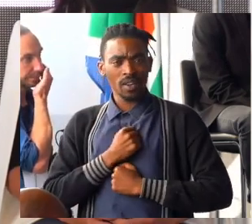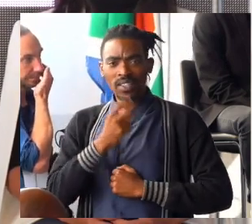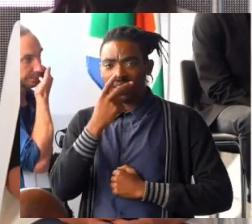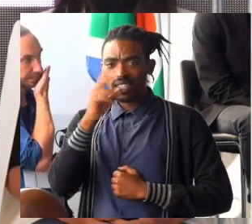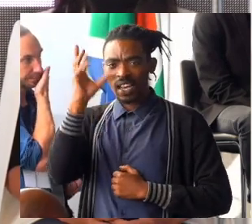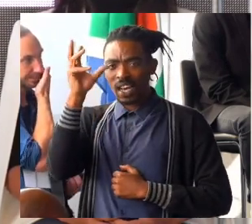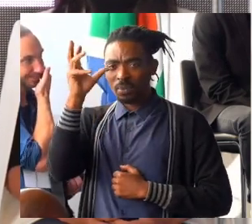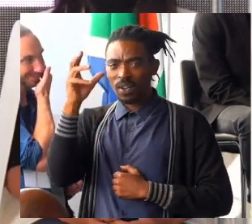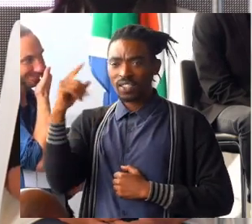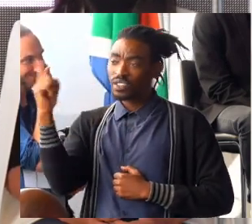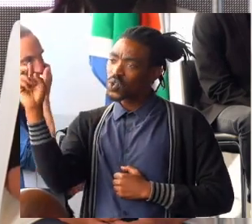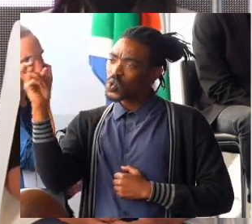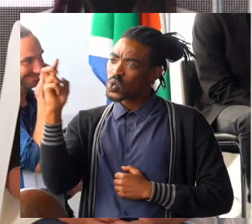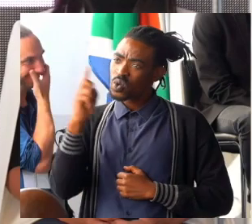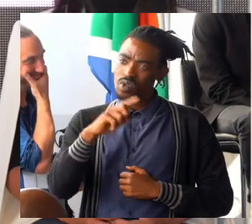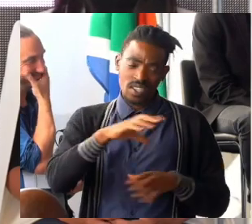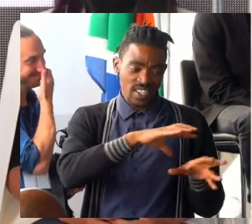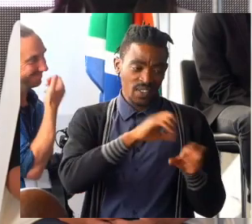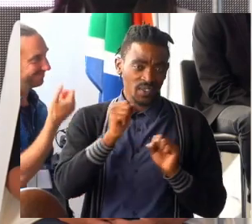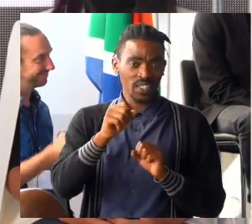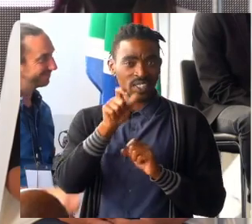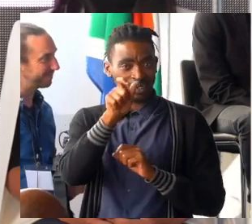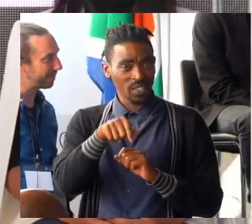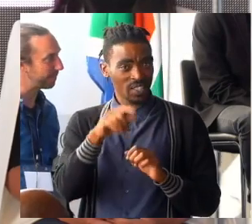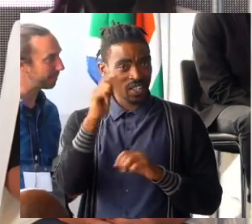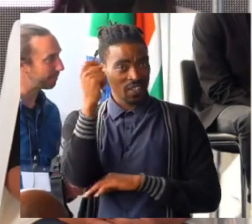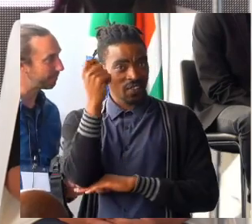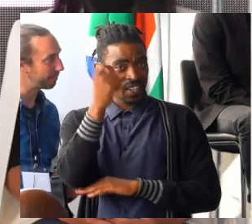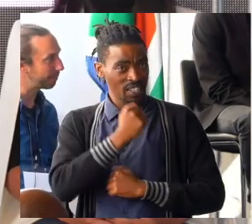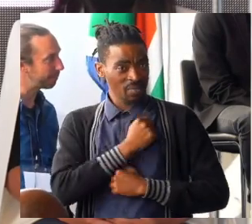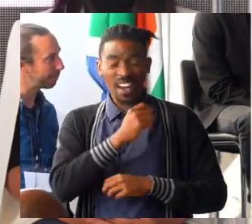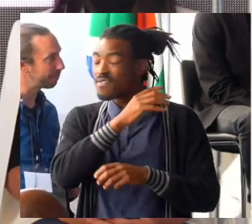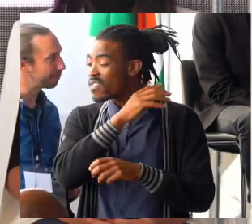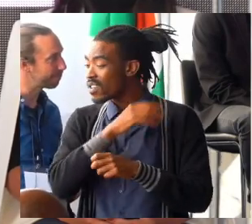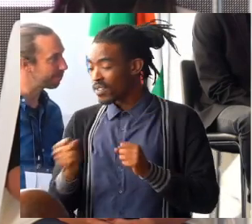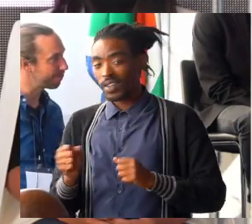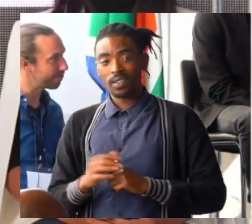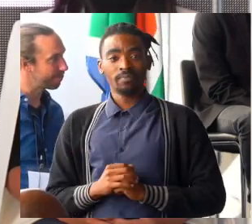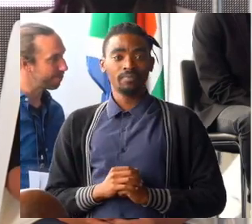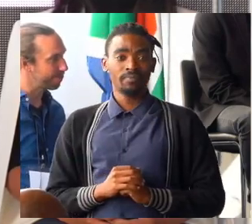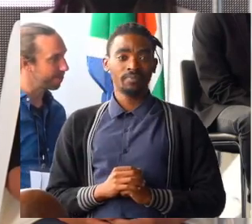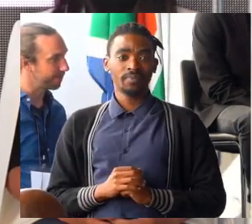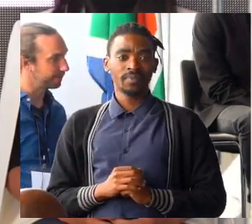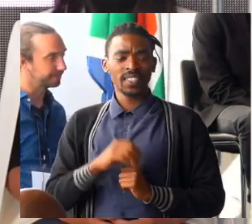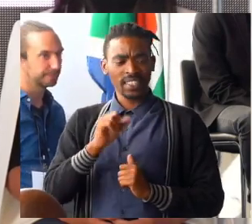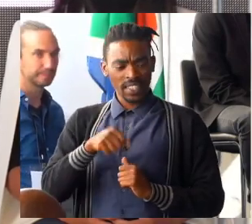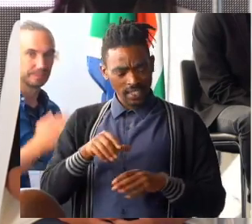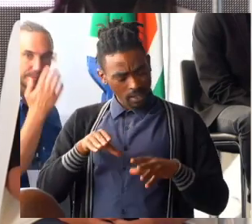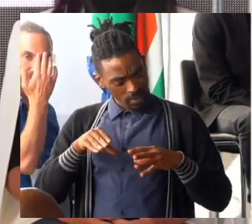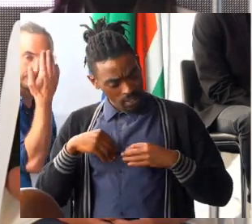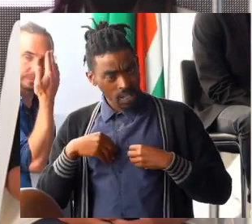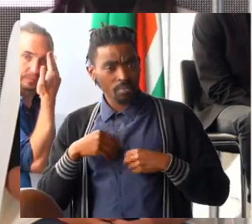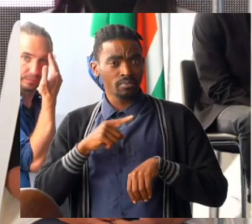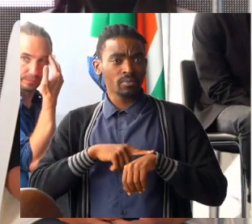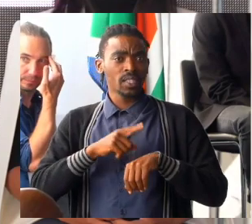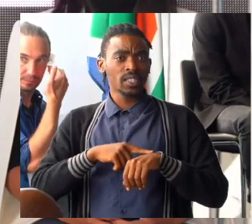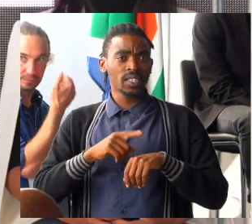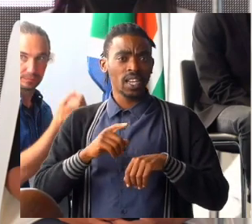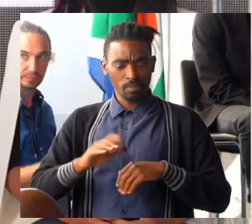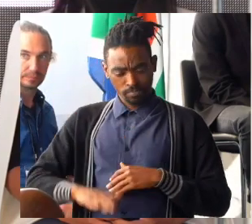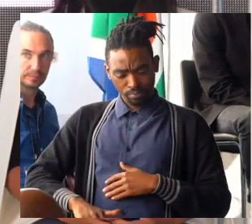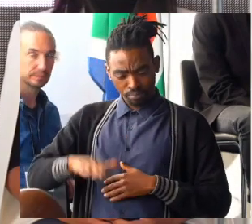an ambulance fetching someone from my village. I have never. I accept that in the time that I have lived